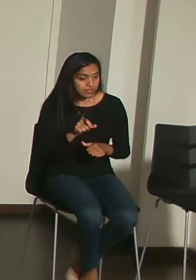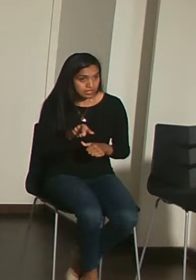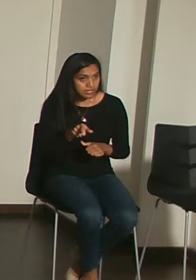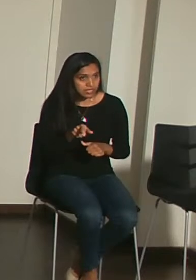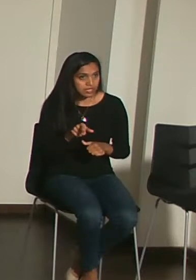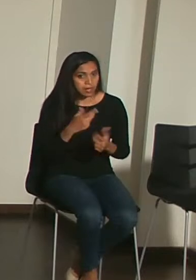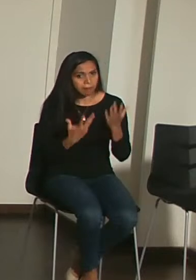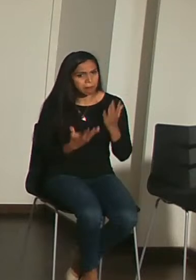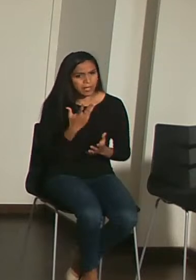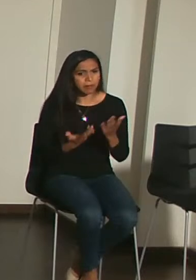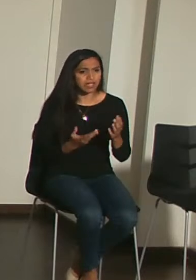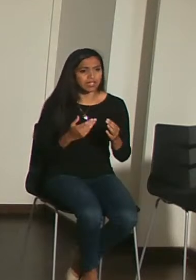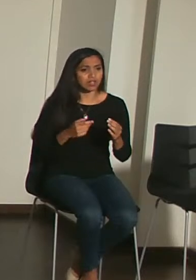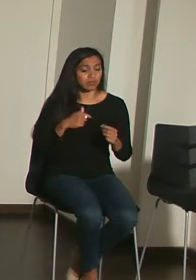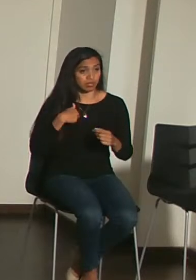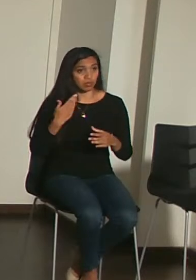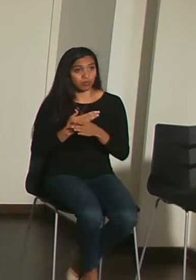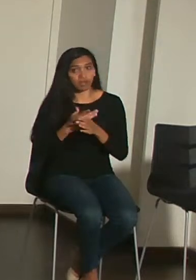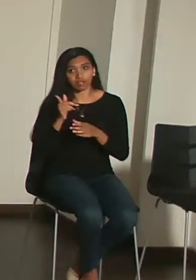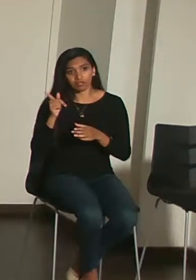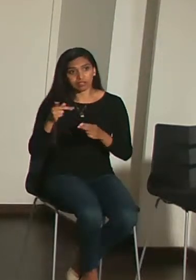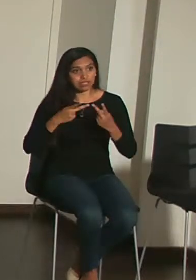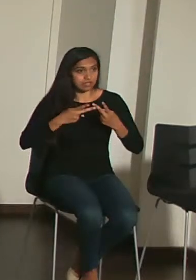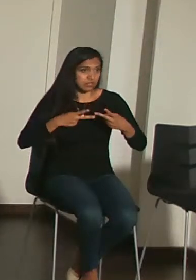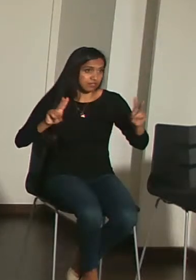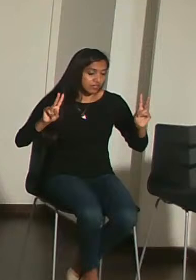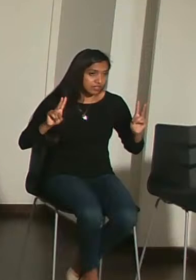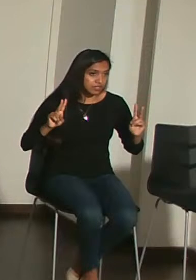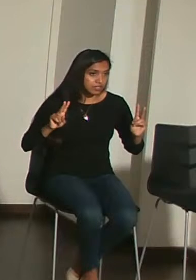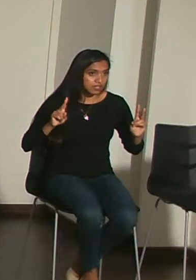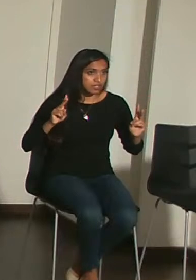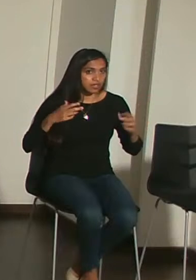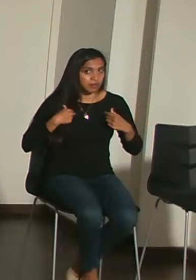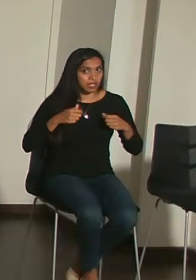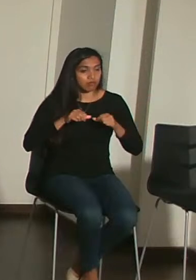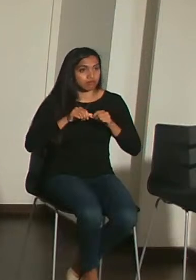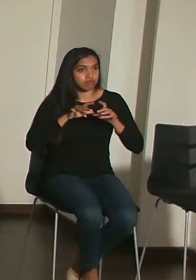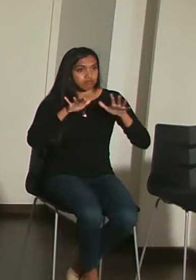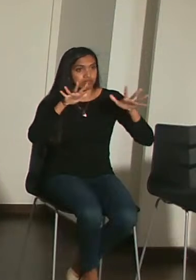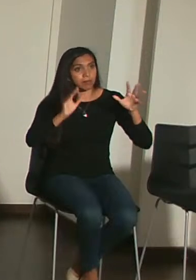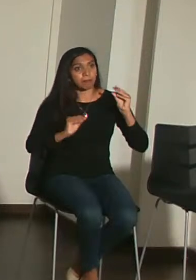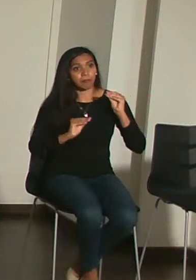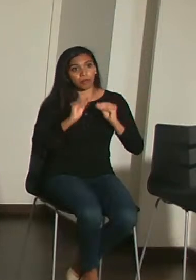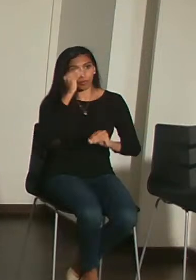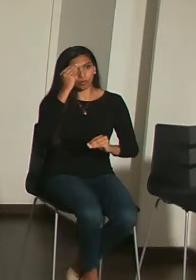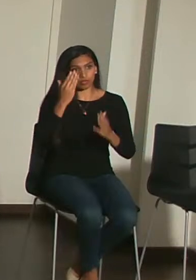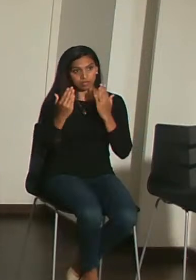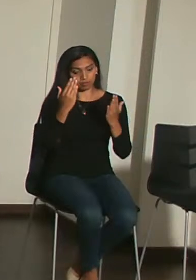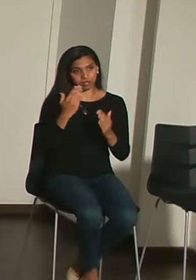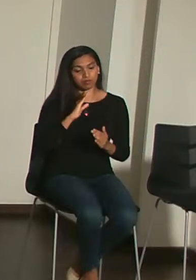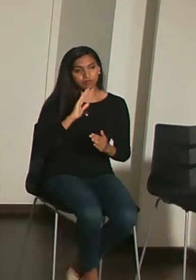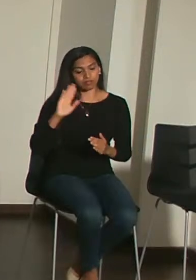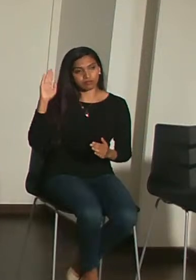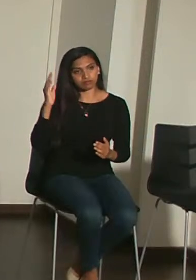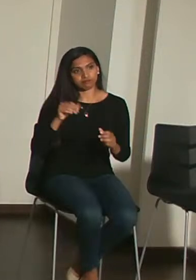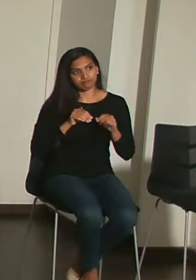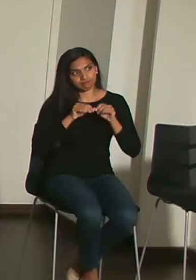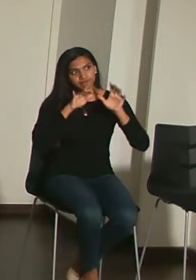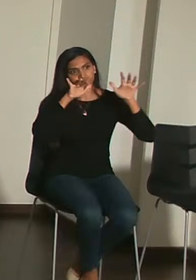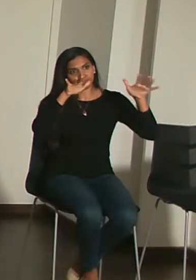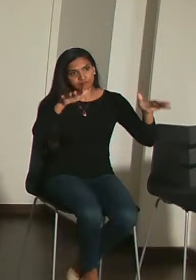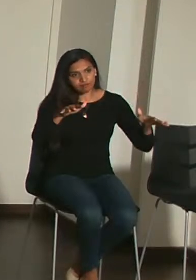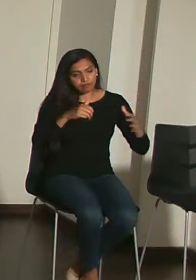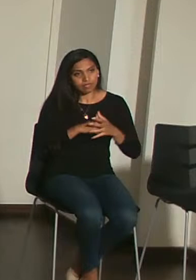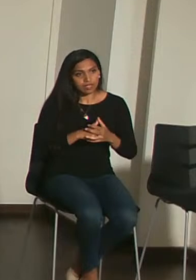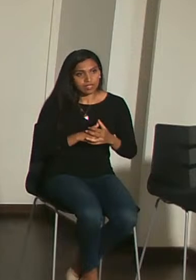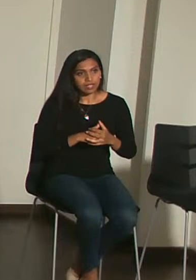the curatorial work, is getting more infrared x-ray vision into the value that sort of underlies.